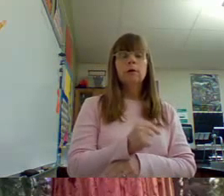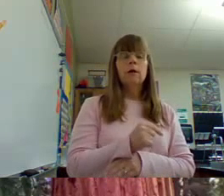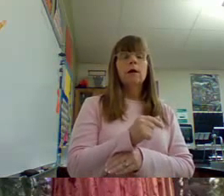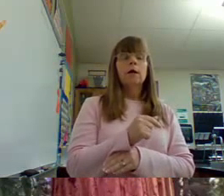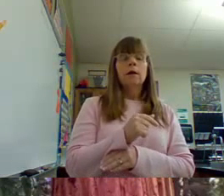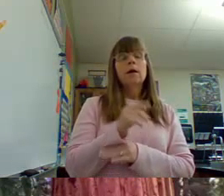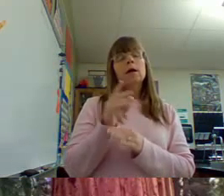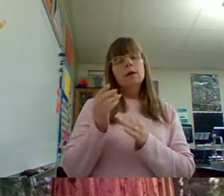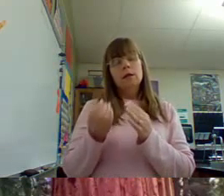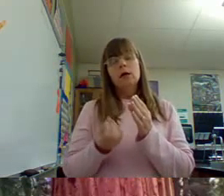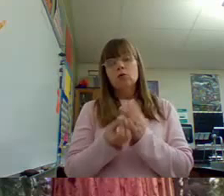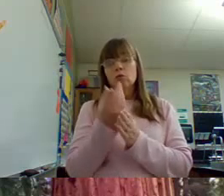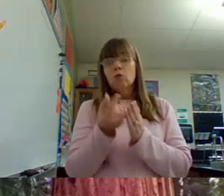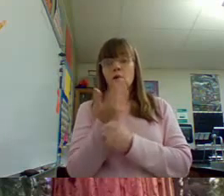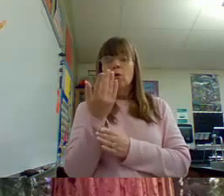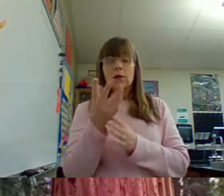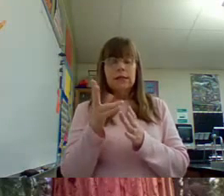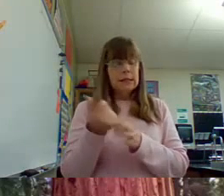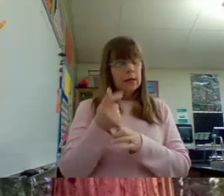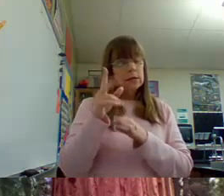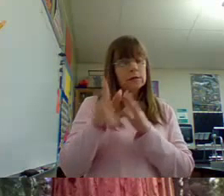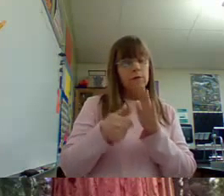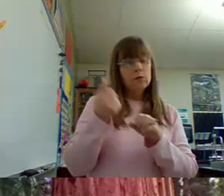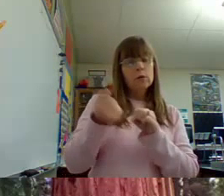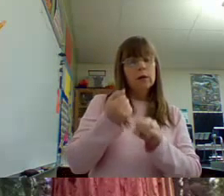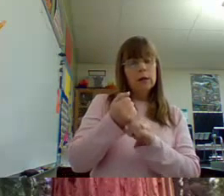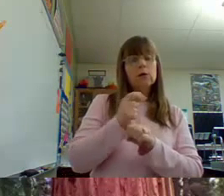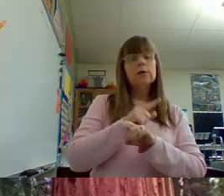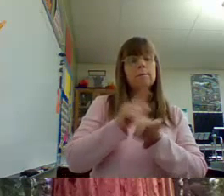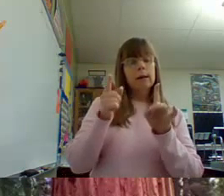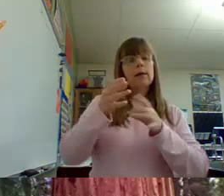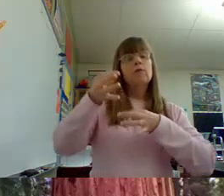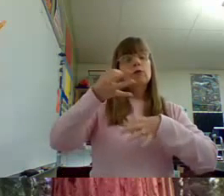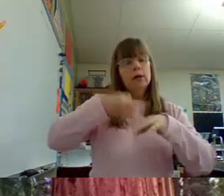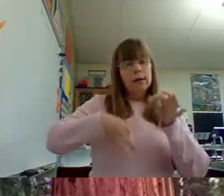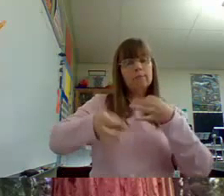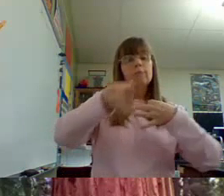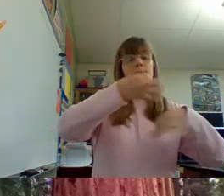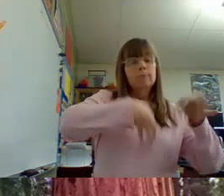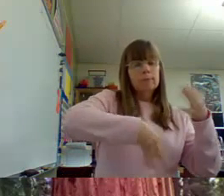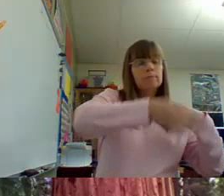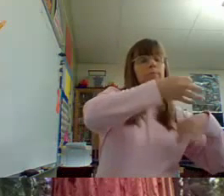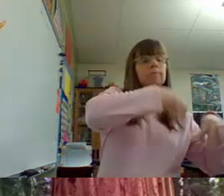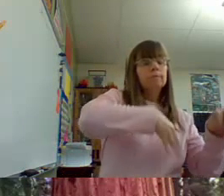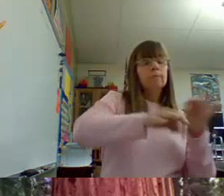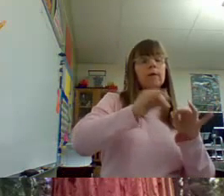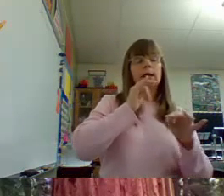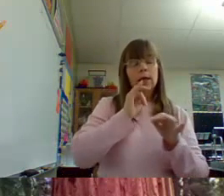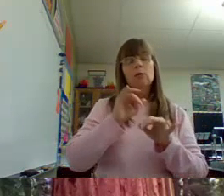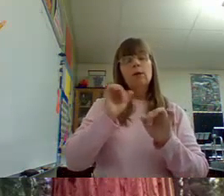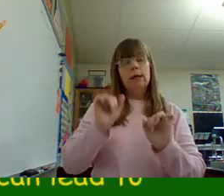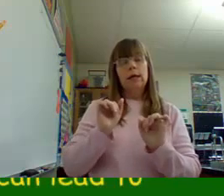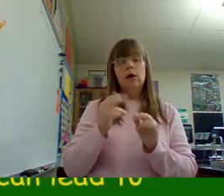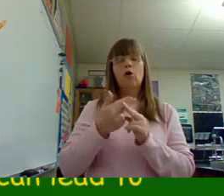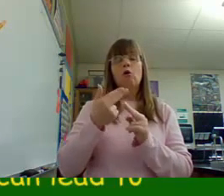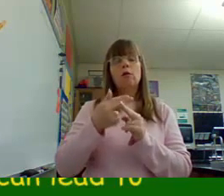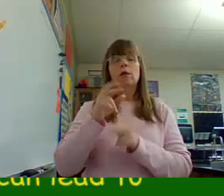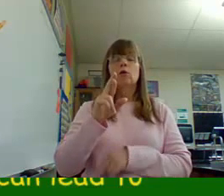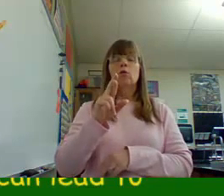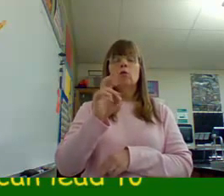few years to get them to full-size trees that we can use again, but if we keep doing that, it's a renewable resource.